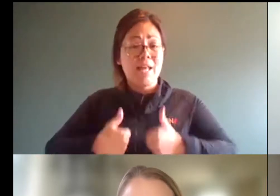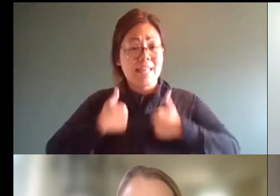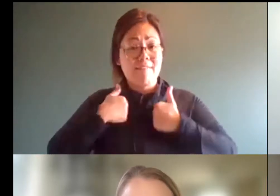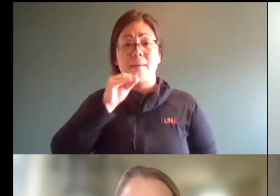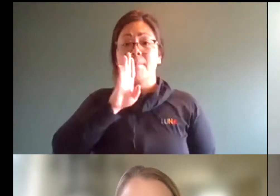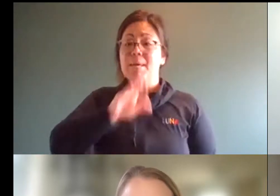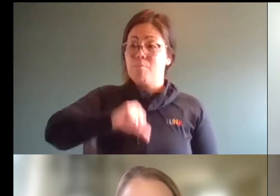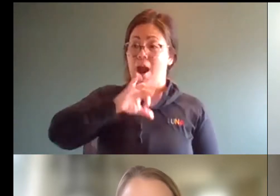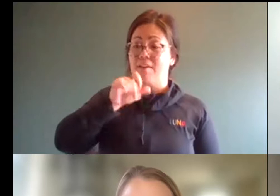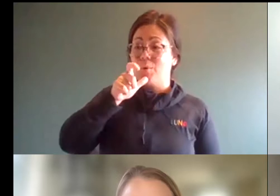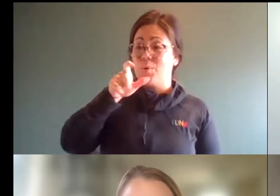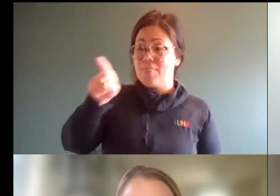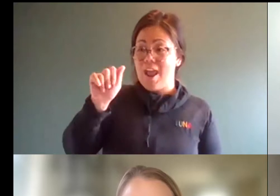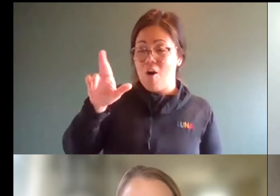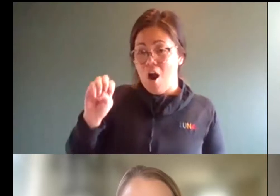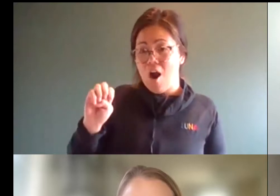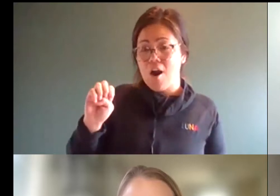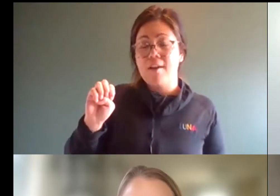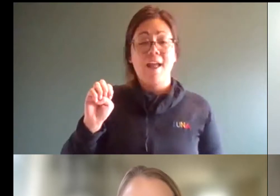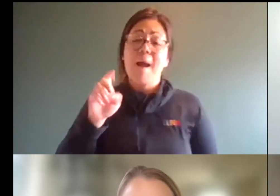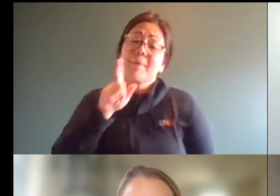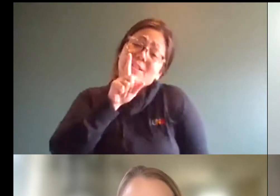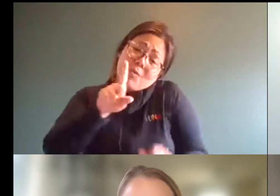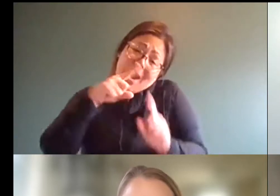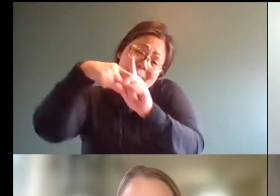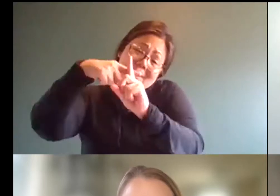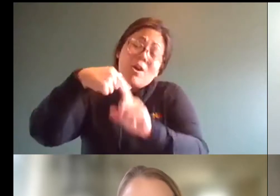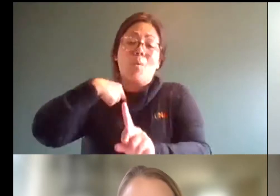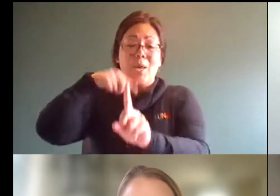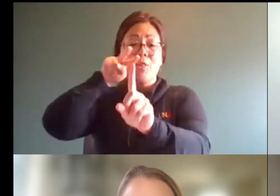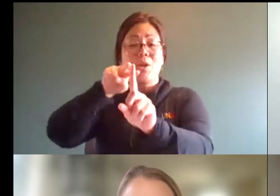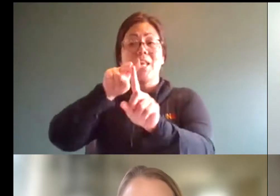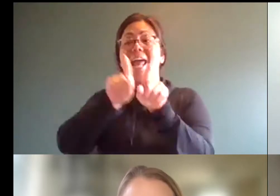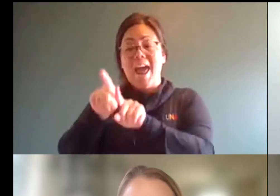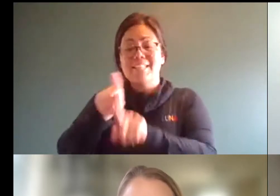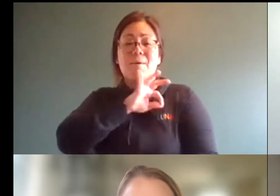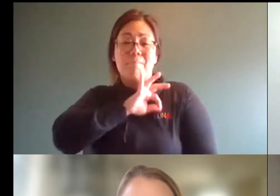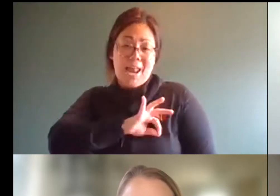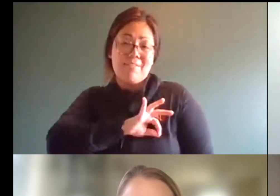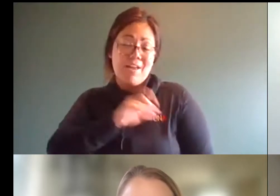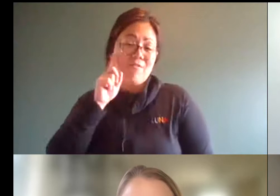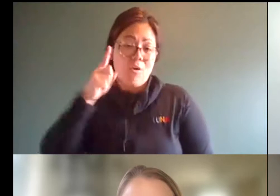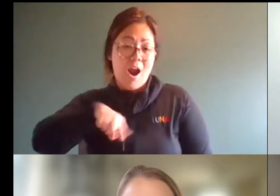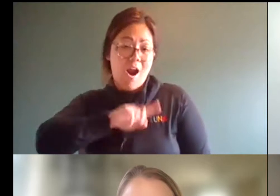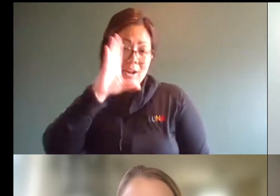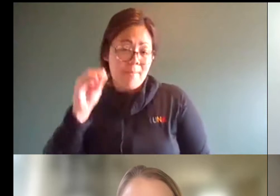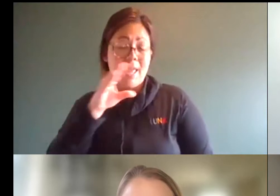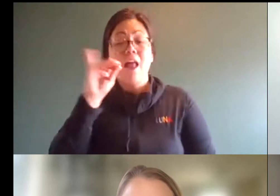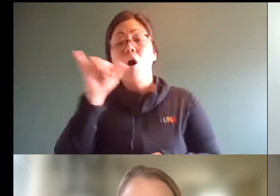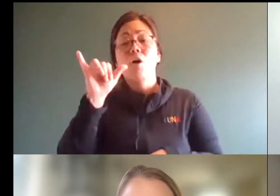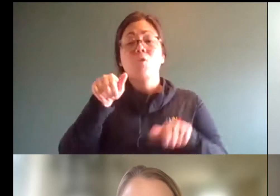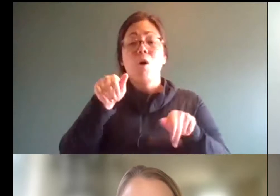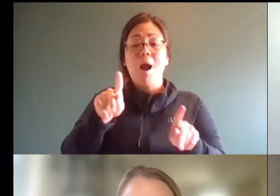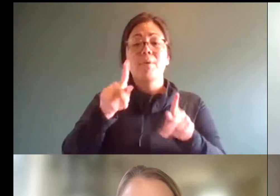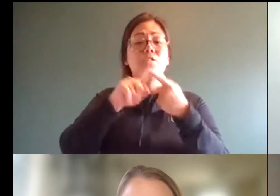who they are. And I mean, it's a great thing. So we look at it as a competitive advantage. And also it's an opportunity to learn about one another.